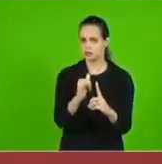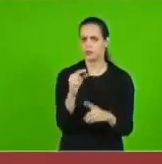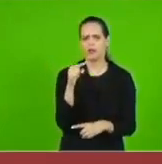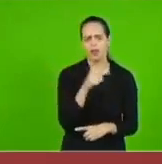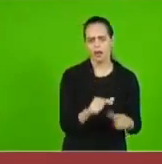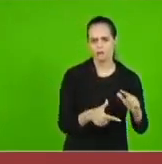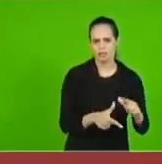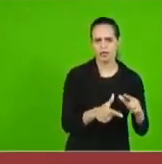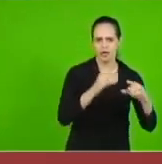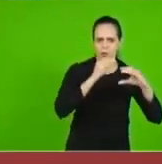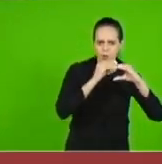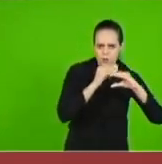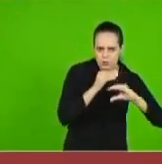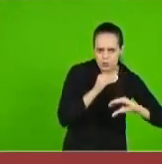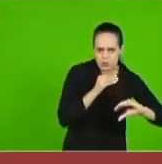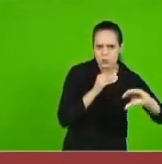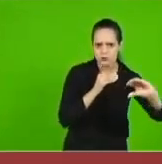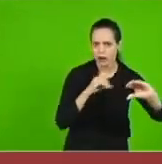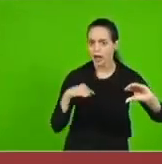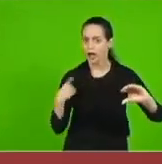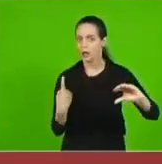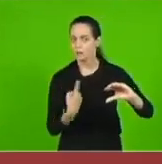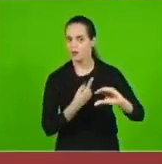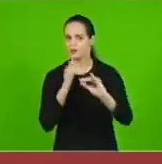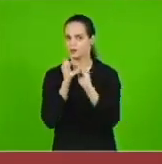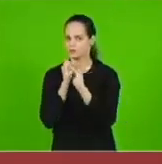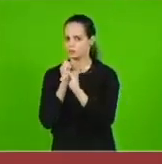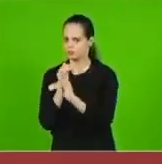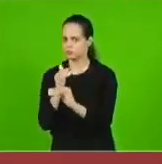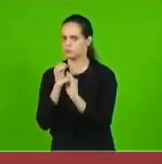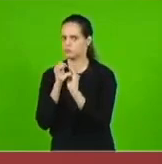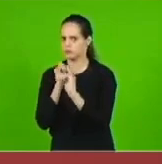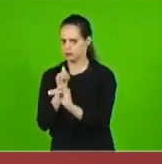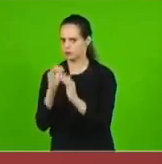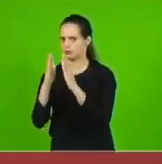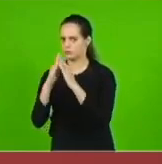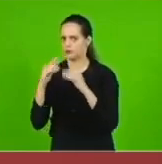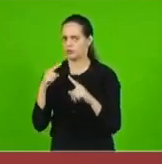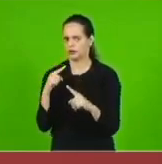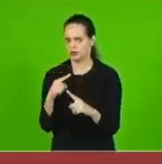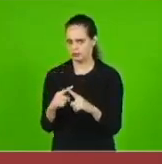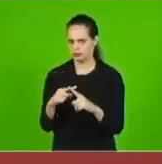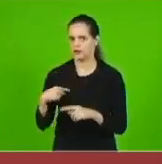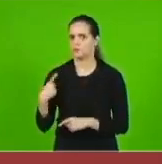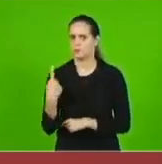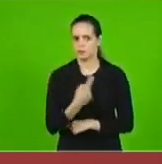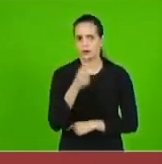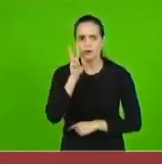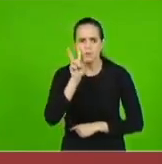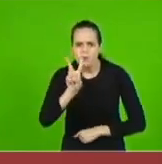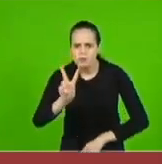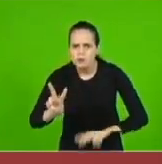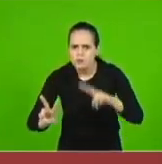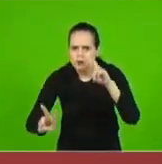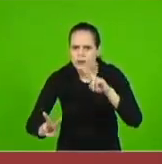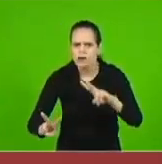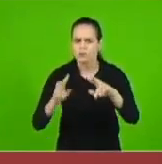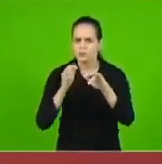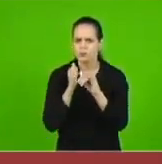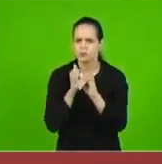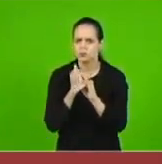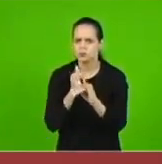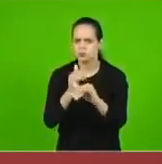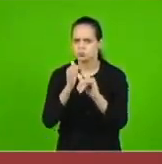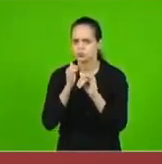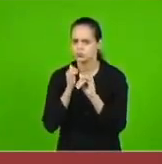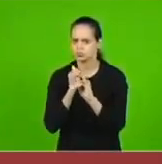the shofar, but for us, it's prophetic. They have the predictions of the trumpets that have